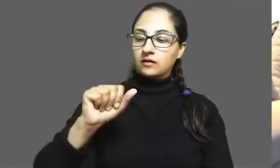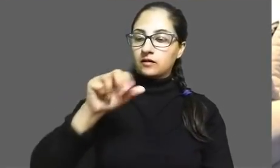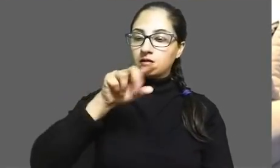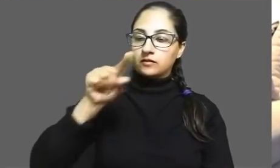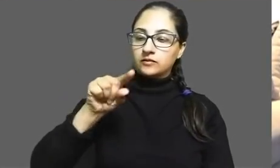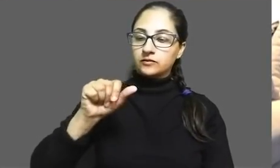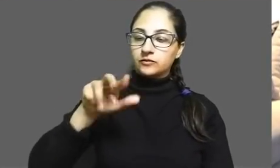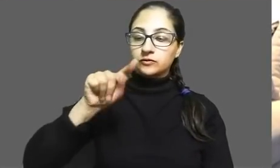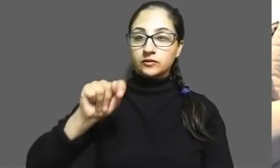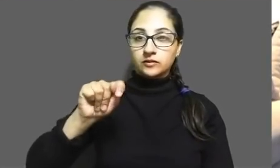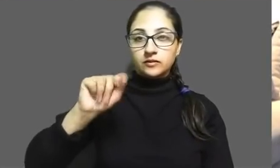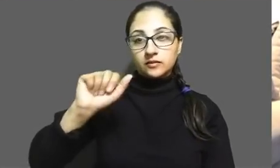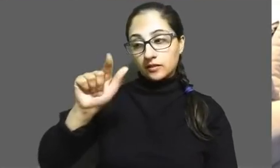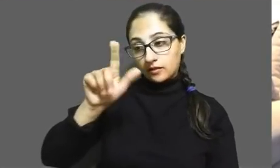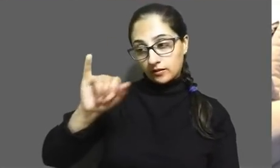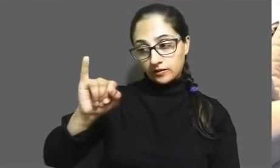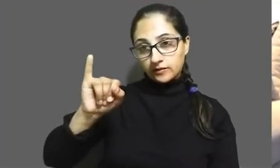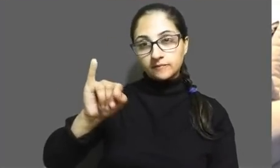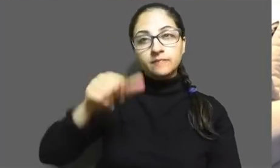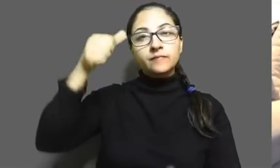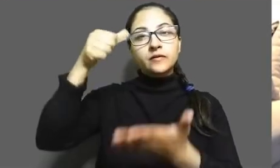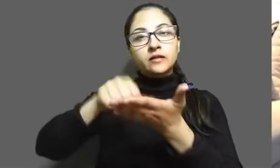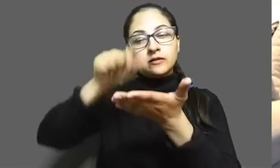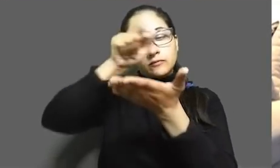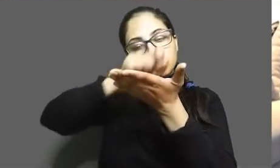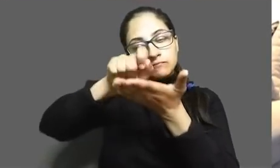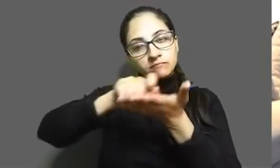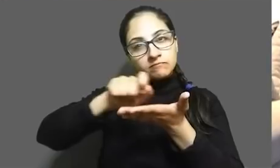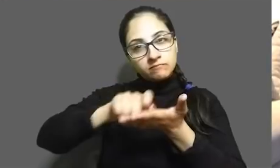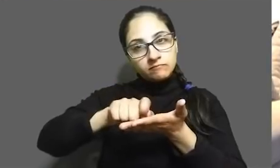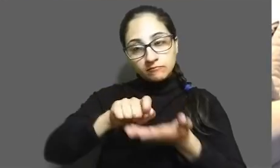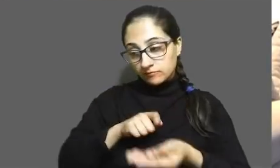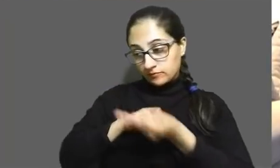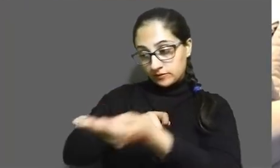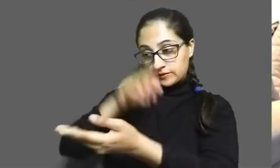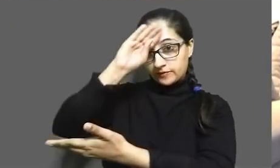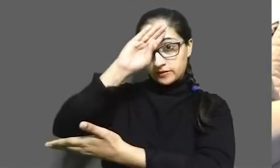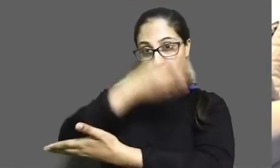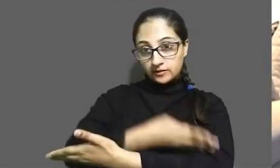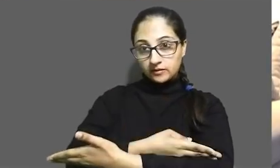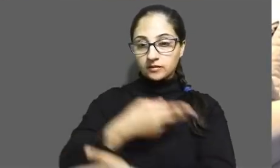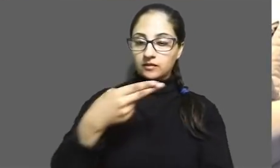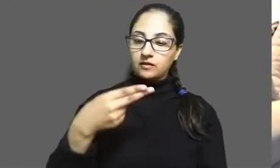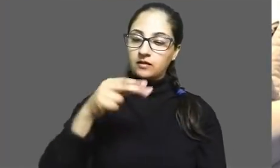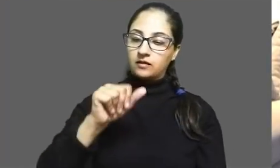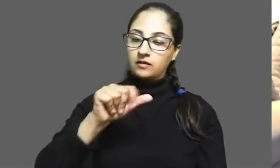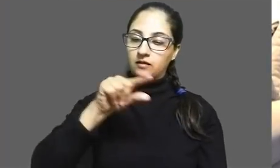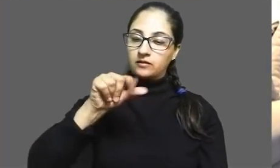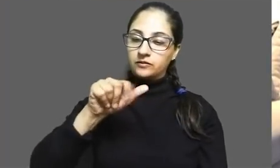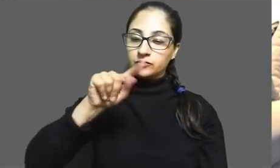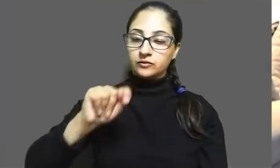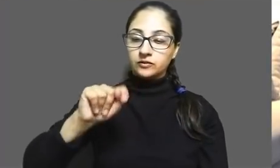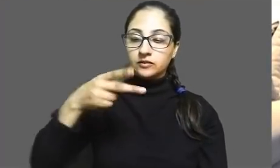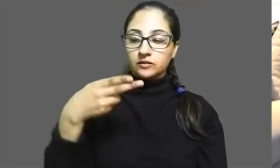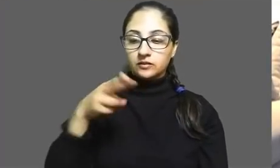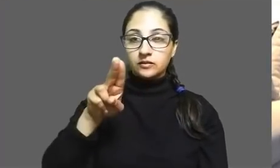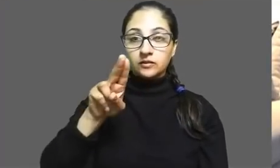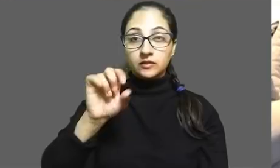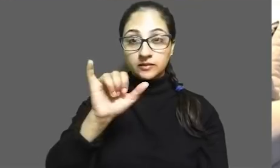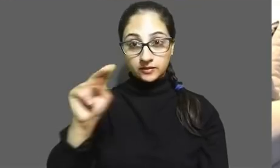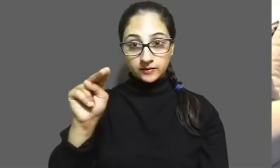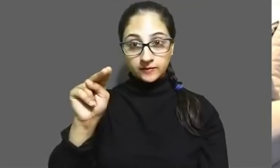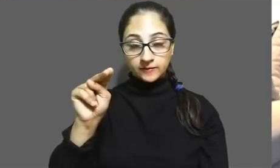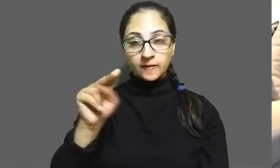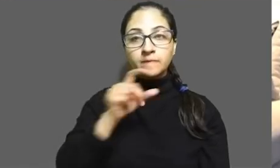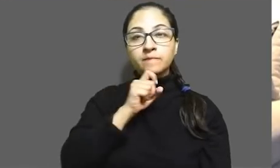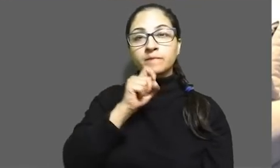In a letter attributed to Hazrat Ali alayhi salam, written to his son, Hazrat Hassan alayhi salam,